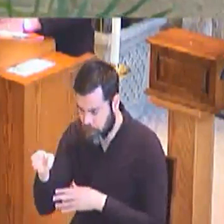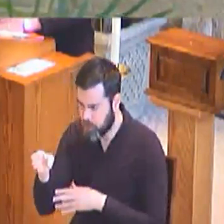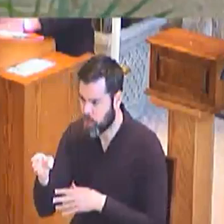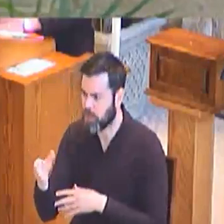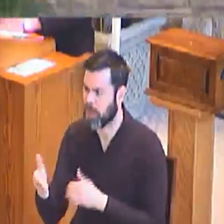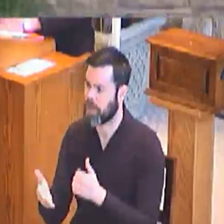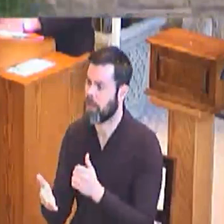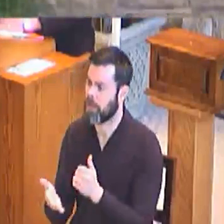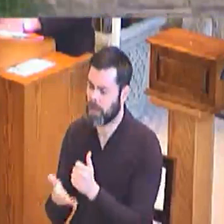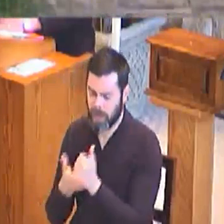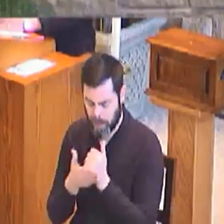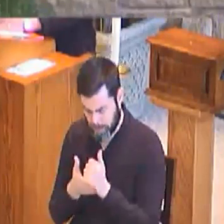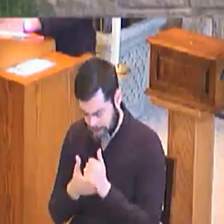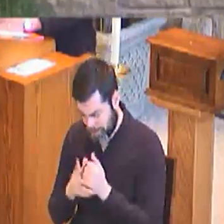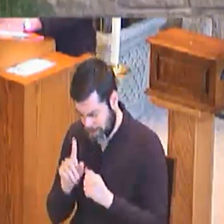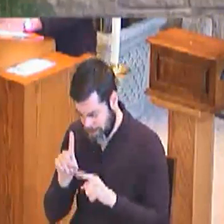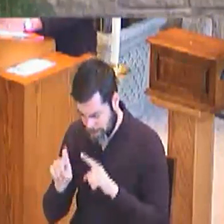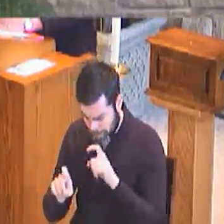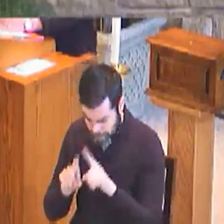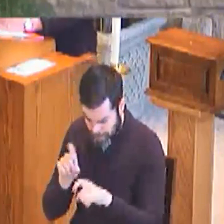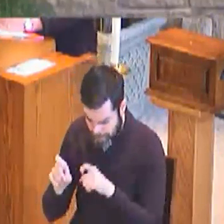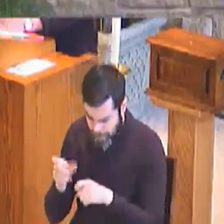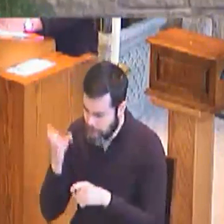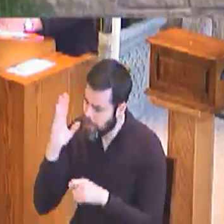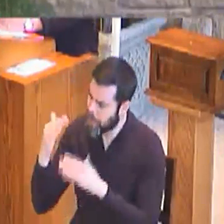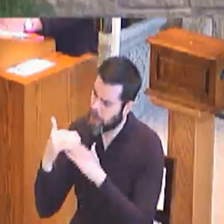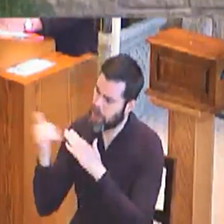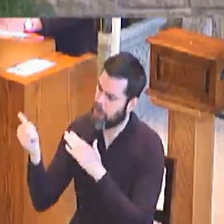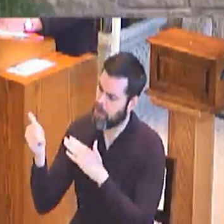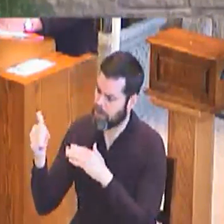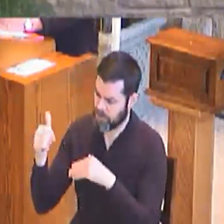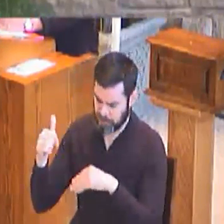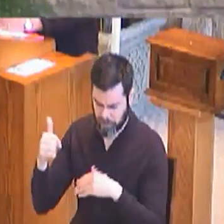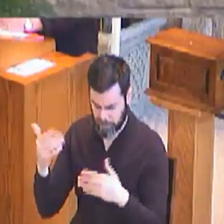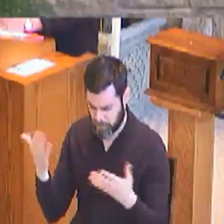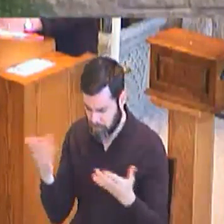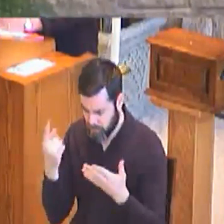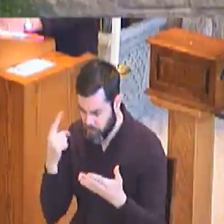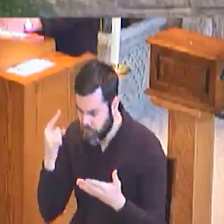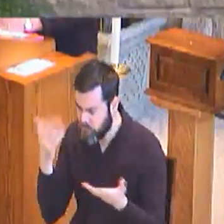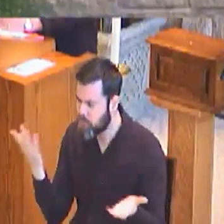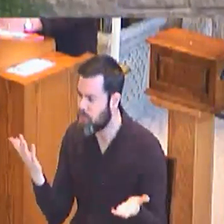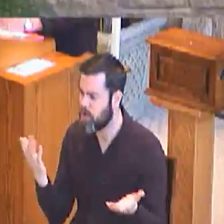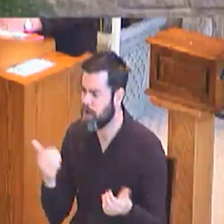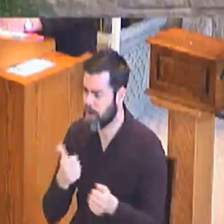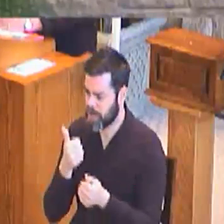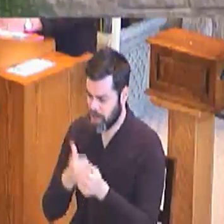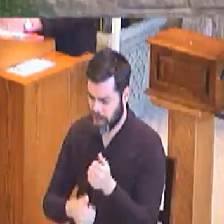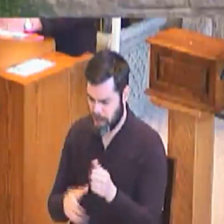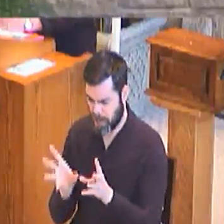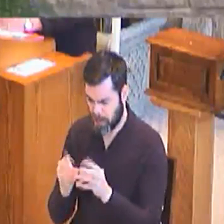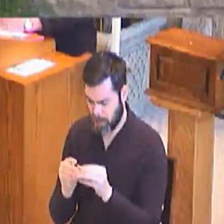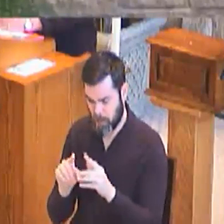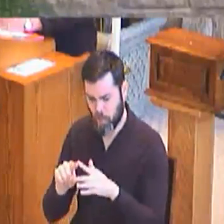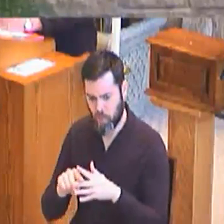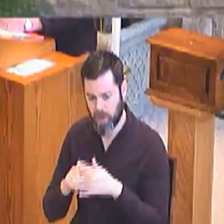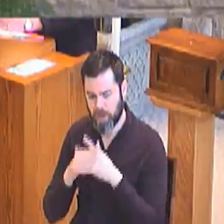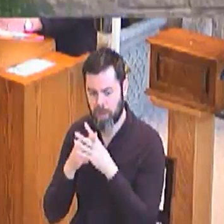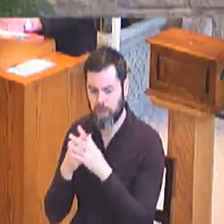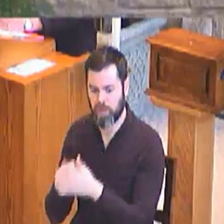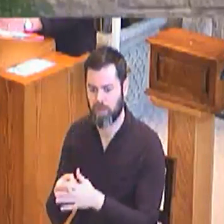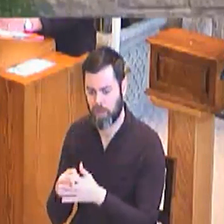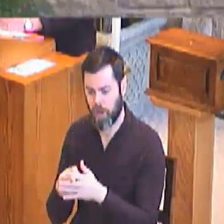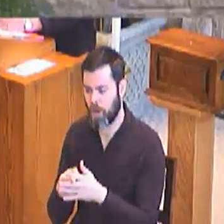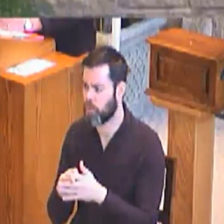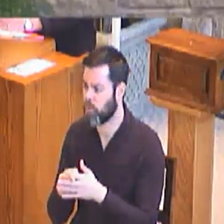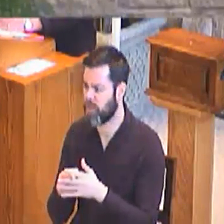what is God calling Unity Minneapolis to be? We start each meeting in keeping with our Unity principles by affirming our vision,